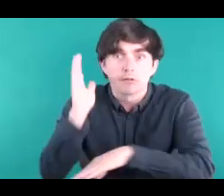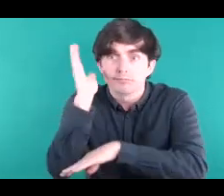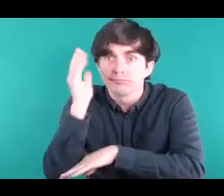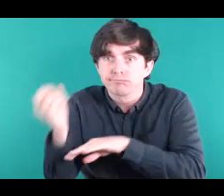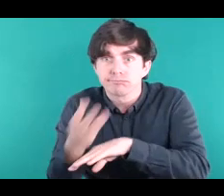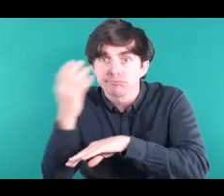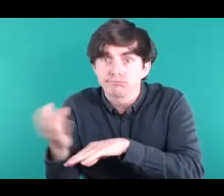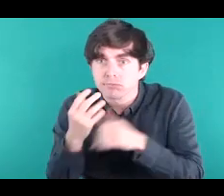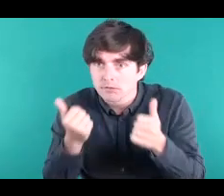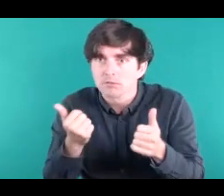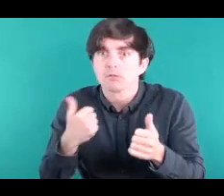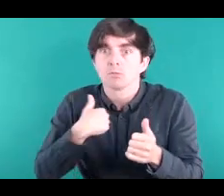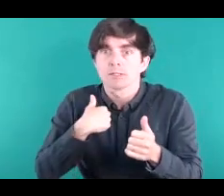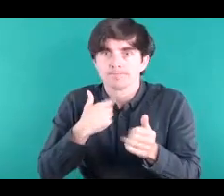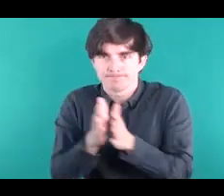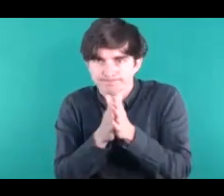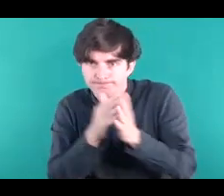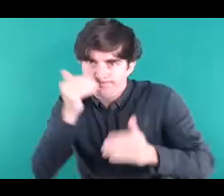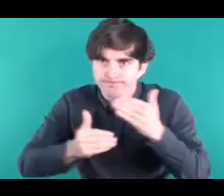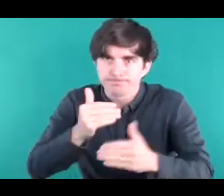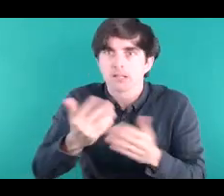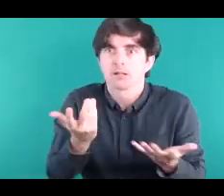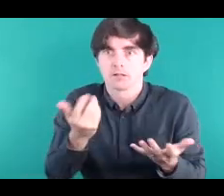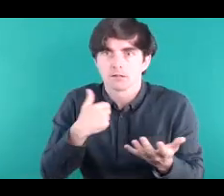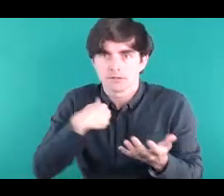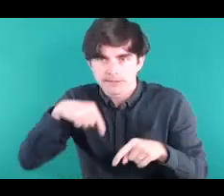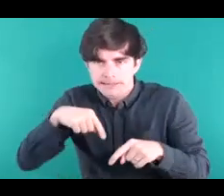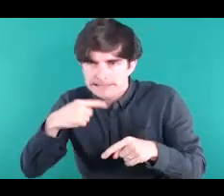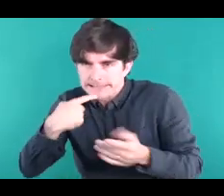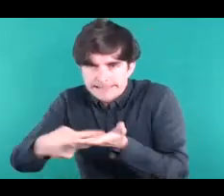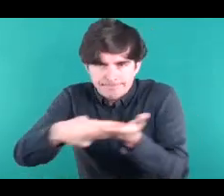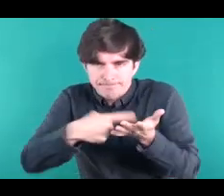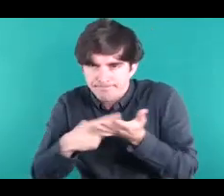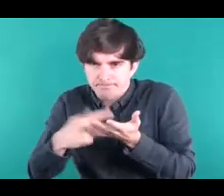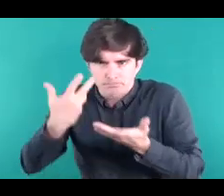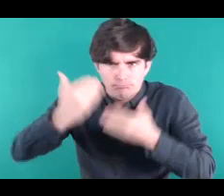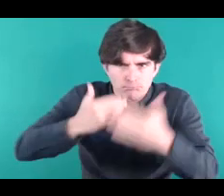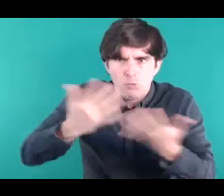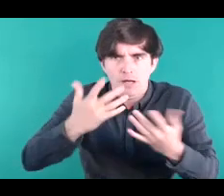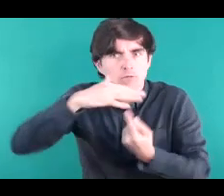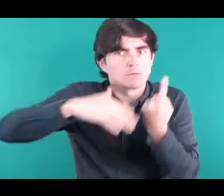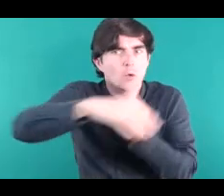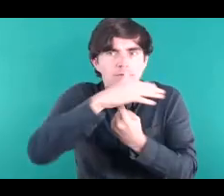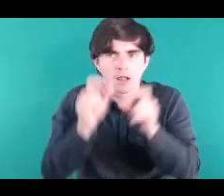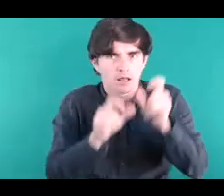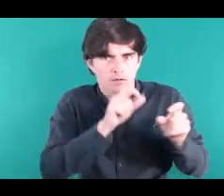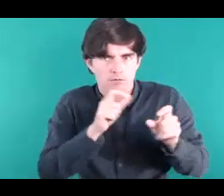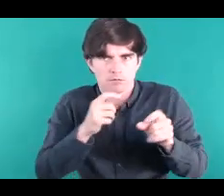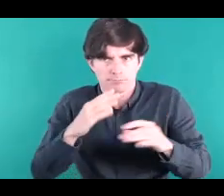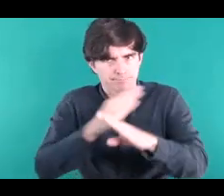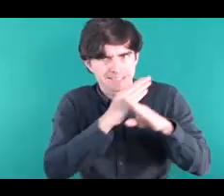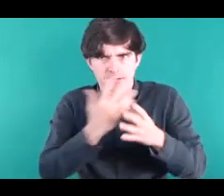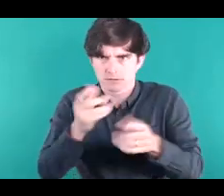with to hear their perspective of the context of the situation of persons with disabilities in their countries, specifically when it comes to